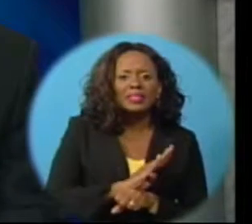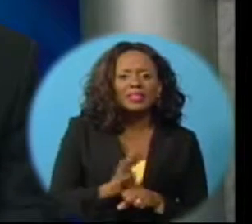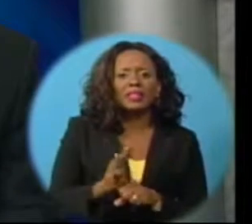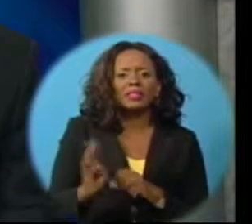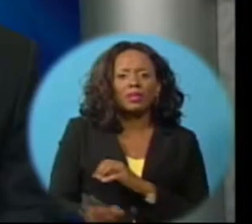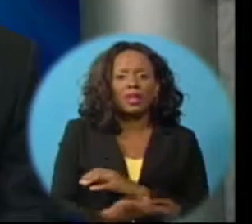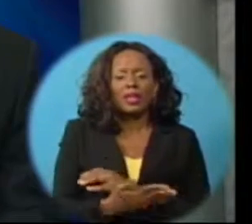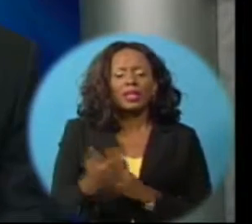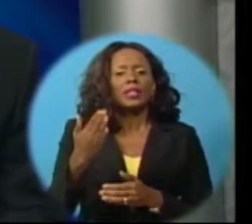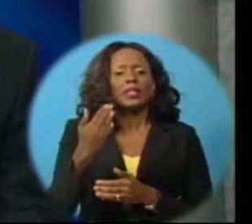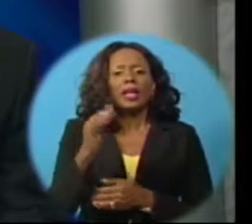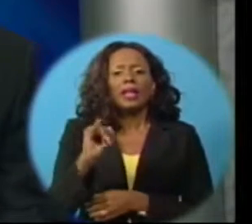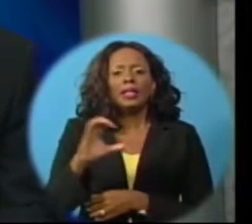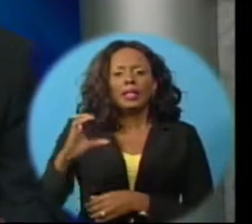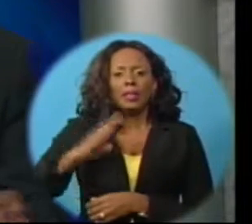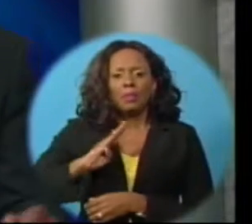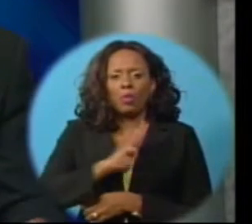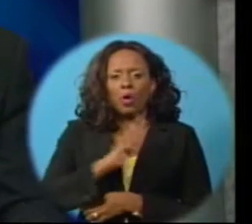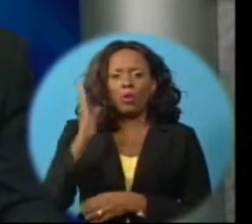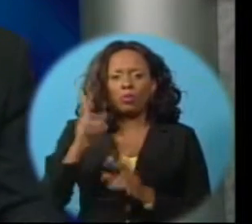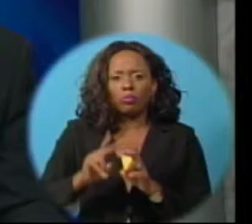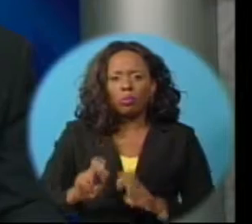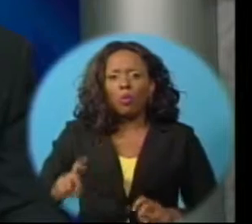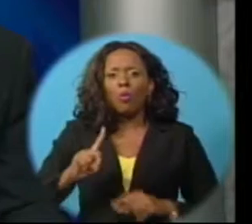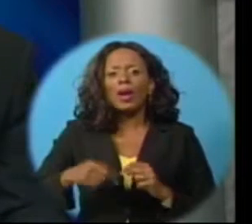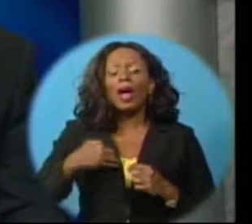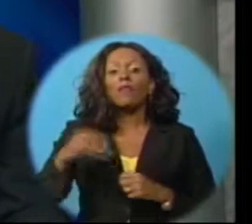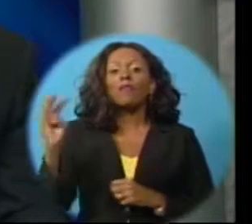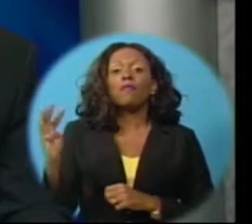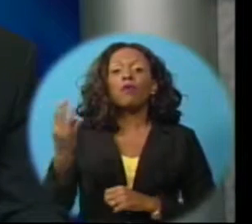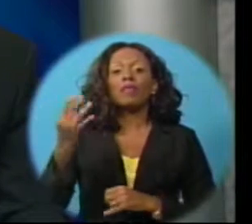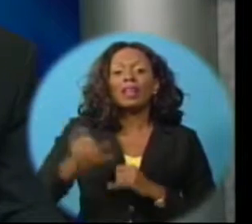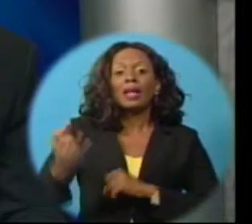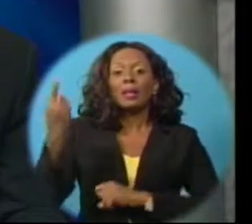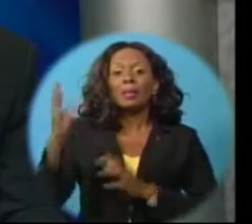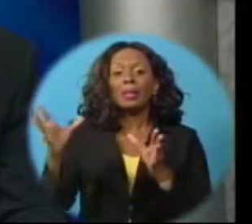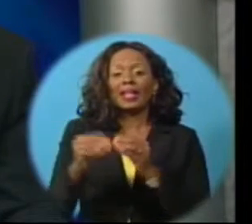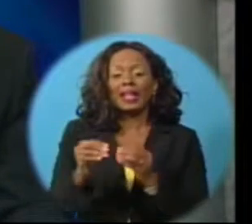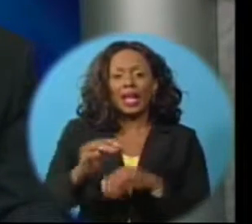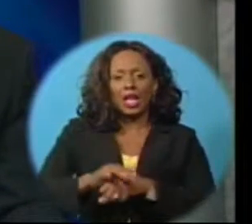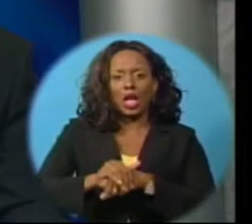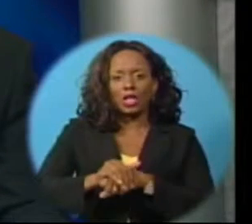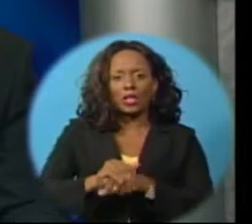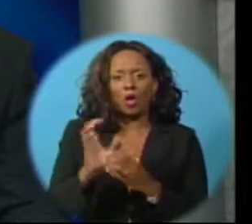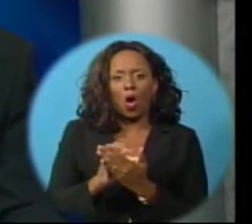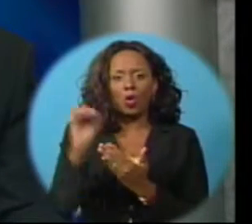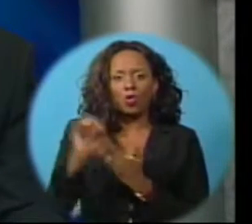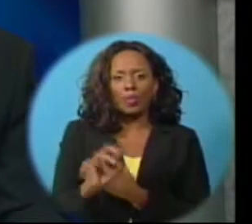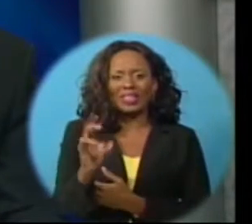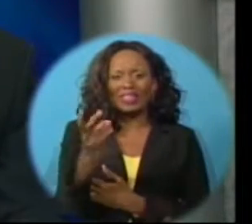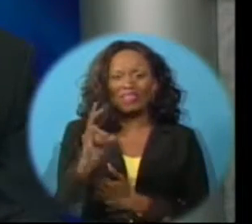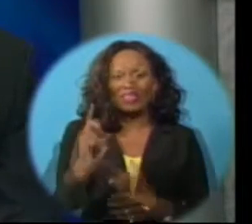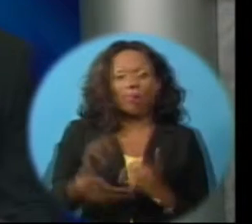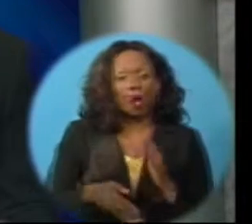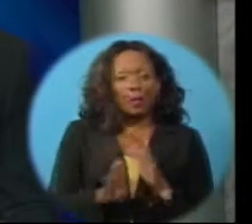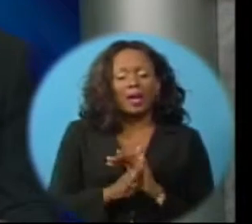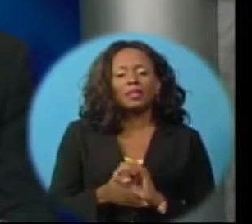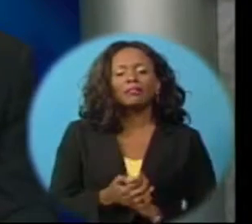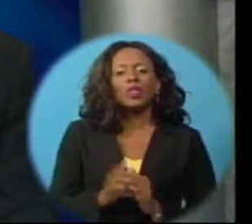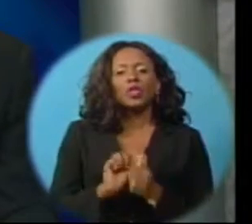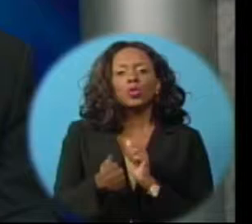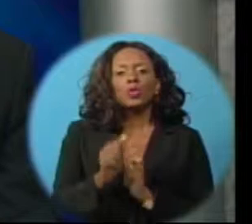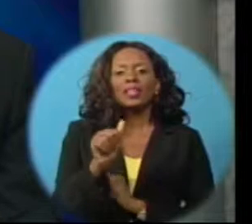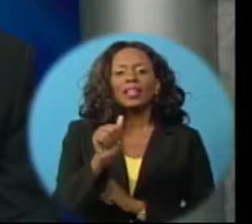the ICC board when it holds its 4th and last meeting of the year in London from October 17 to 19.